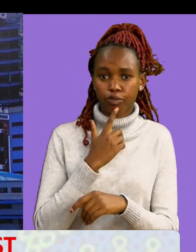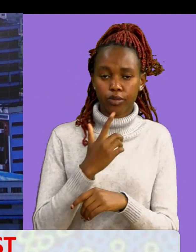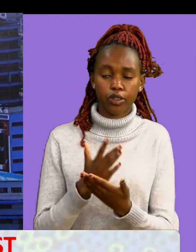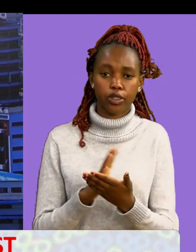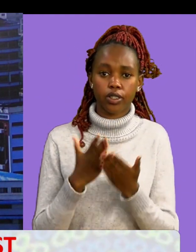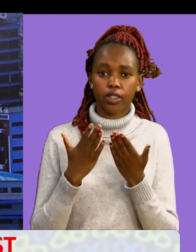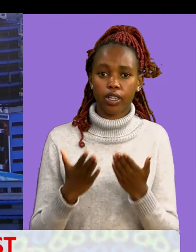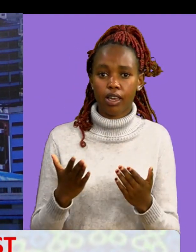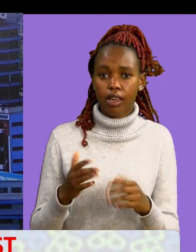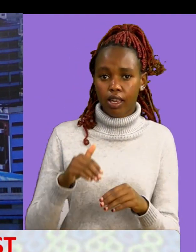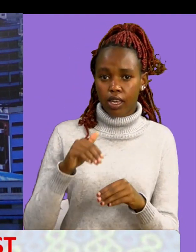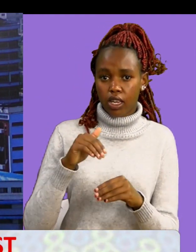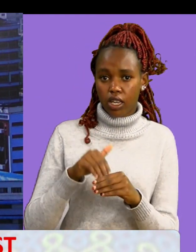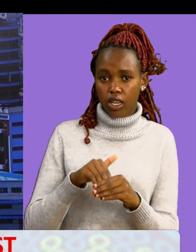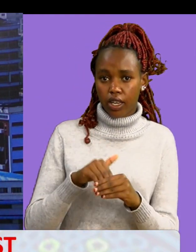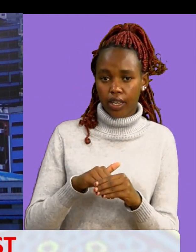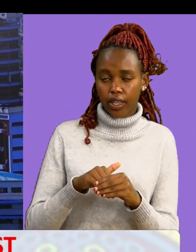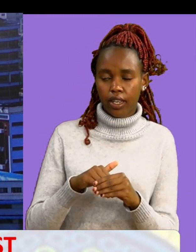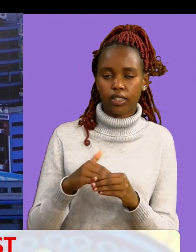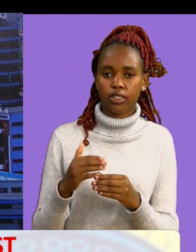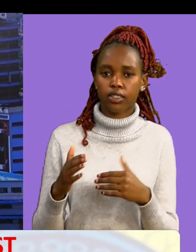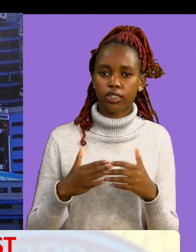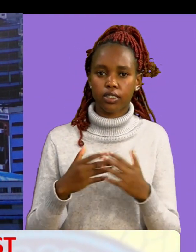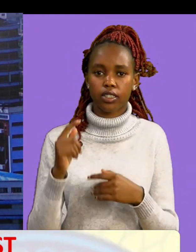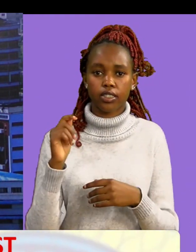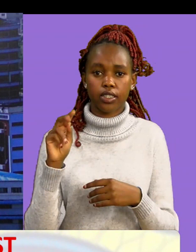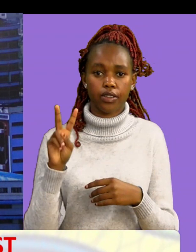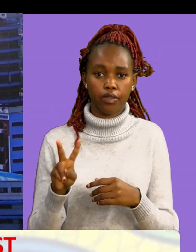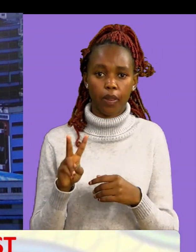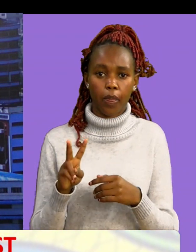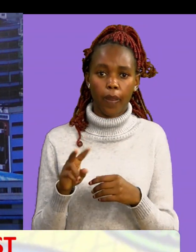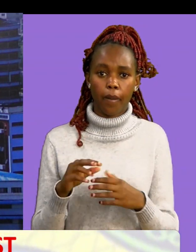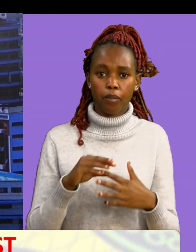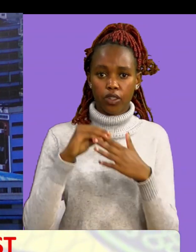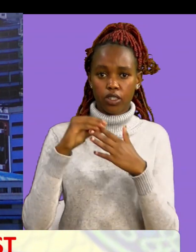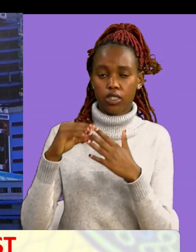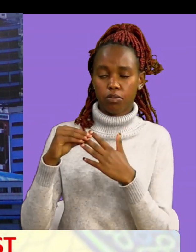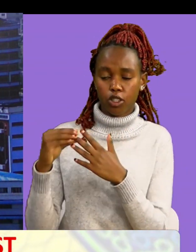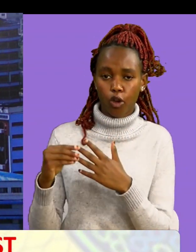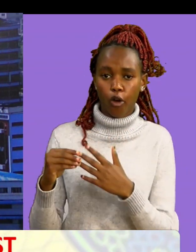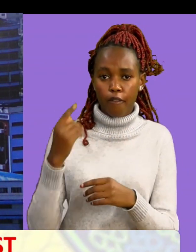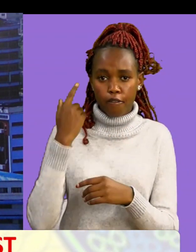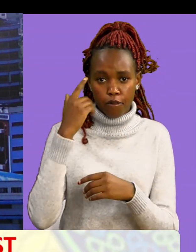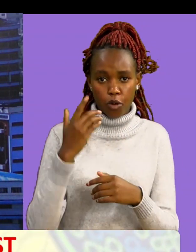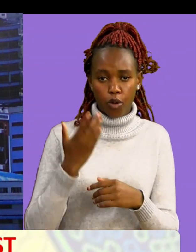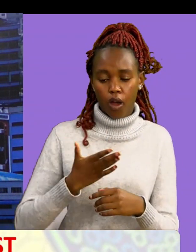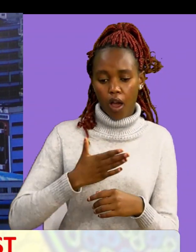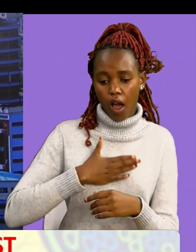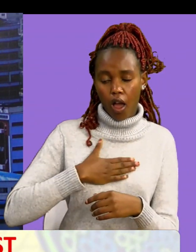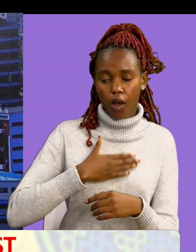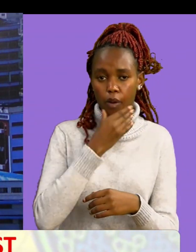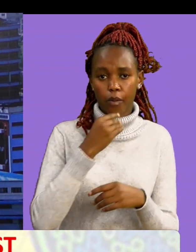something. Happen on Science TV must advocate for this, because this is a special month for our brothers and sisters, and as we strive to create